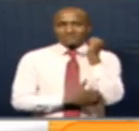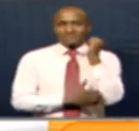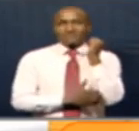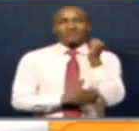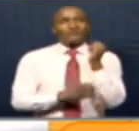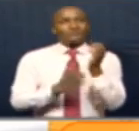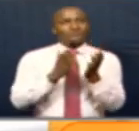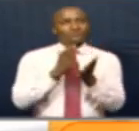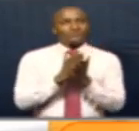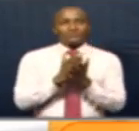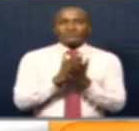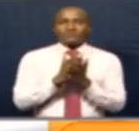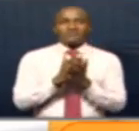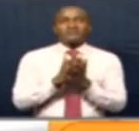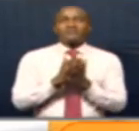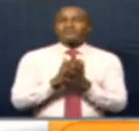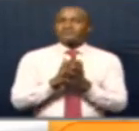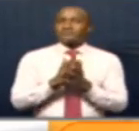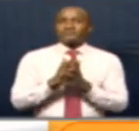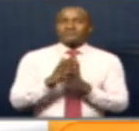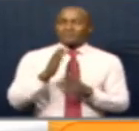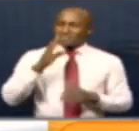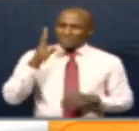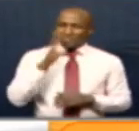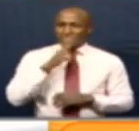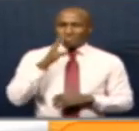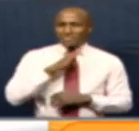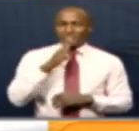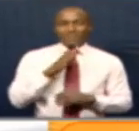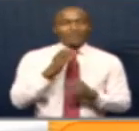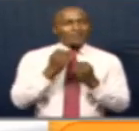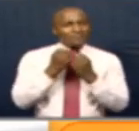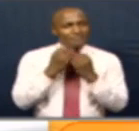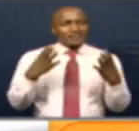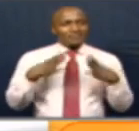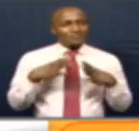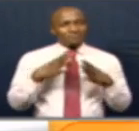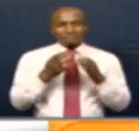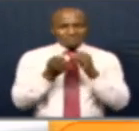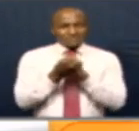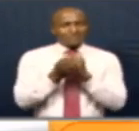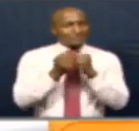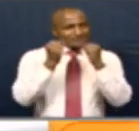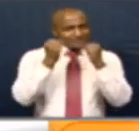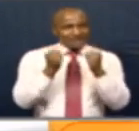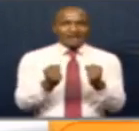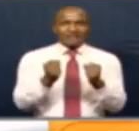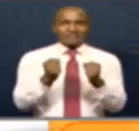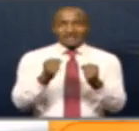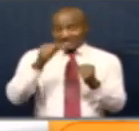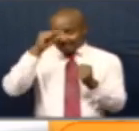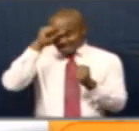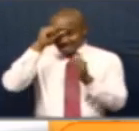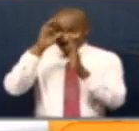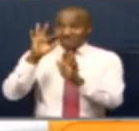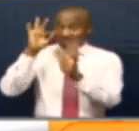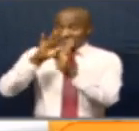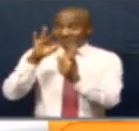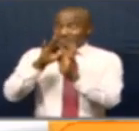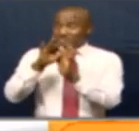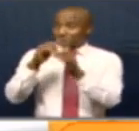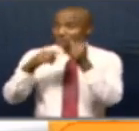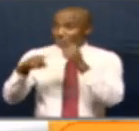a city that is choking on its own filth. Many residents have no kind words for the incumbent governor, whom they